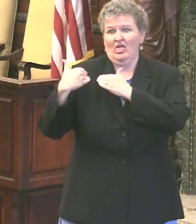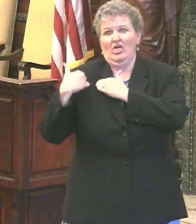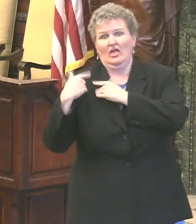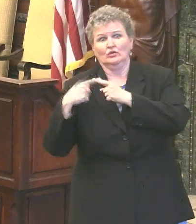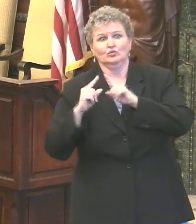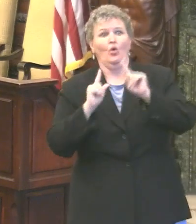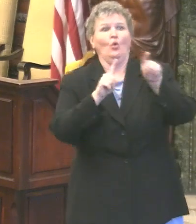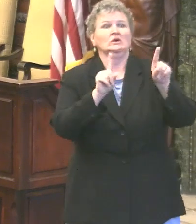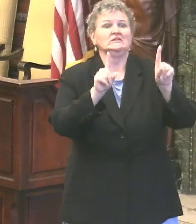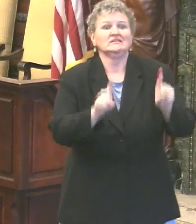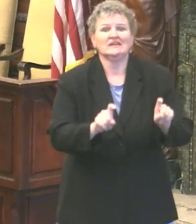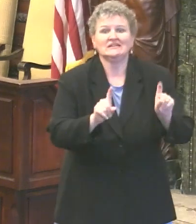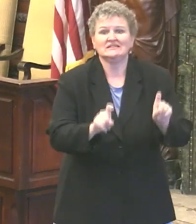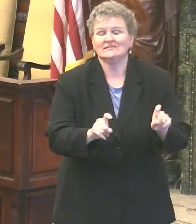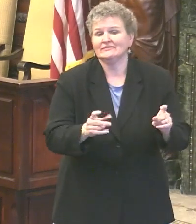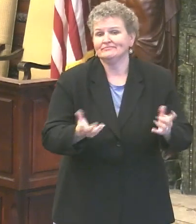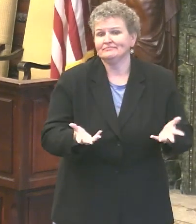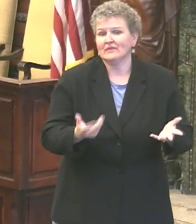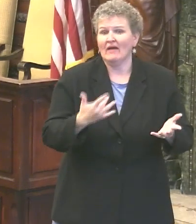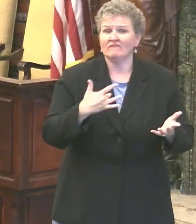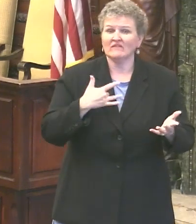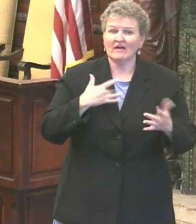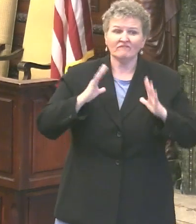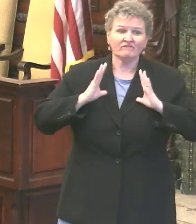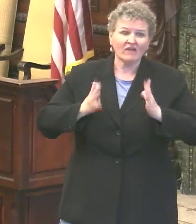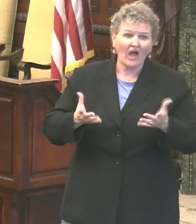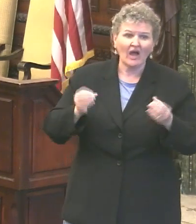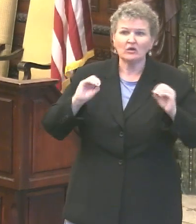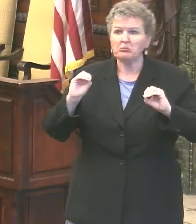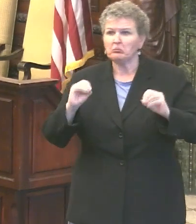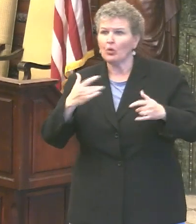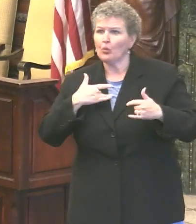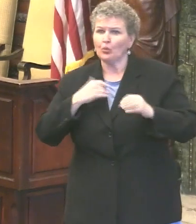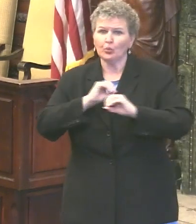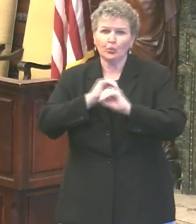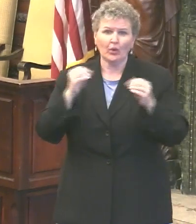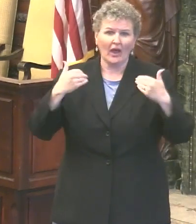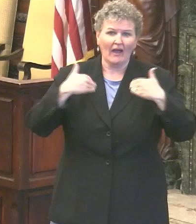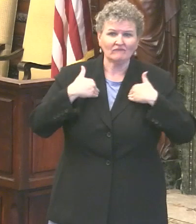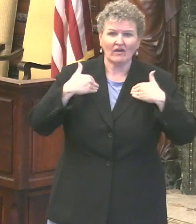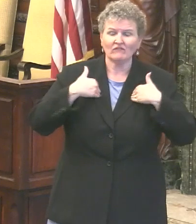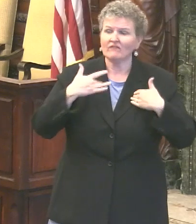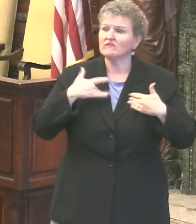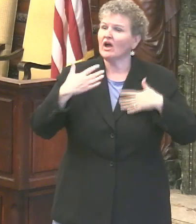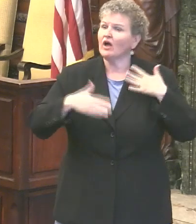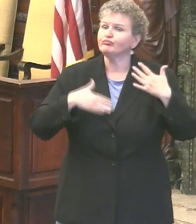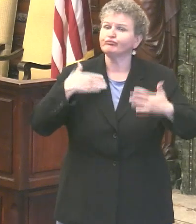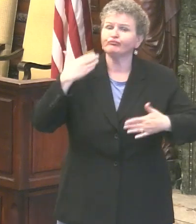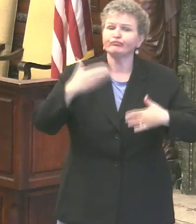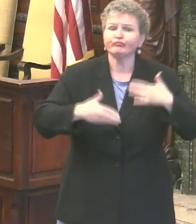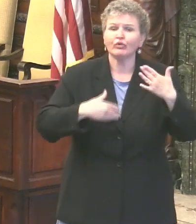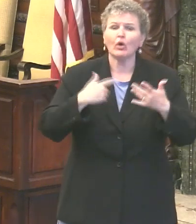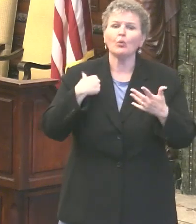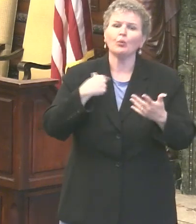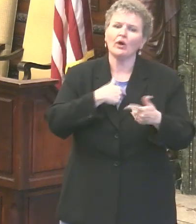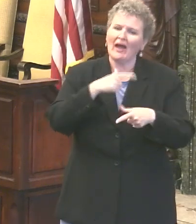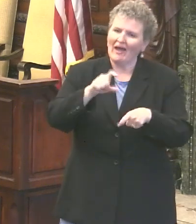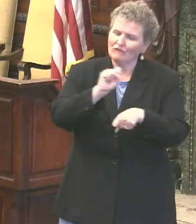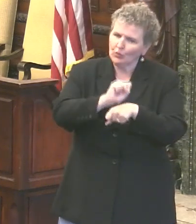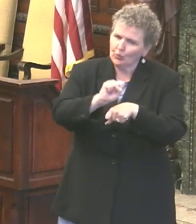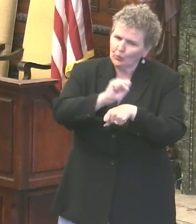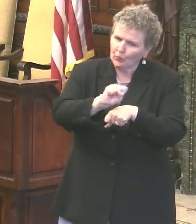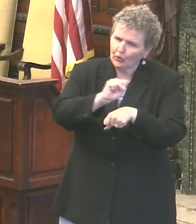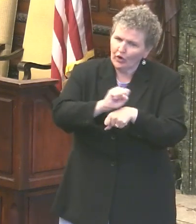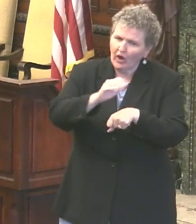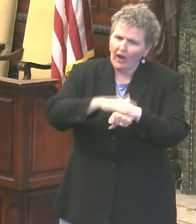mildly ill, they have mild respiratory symptoms, they may not feel that there's a need to do the effort. We are working on media